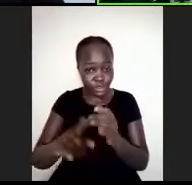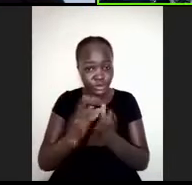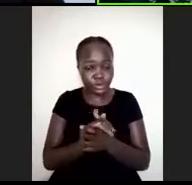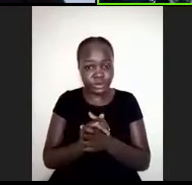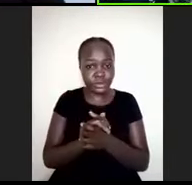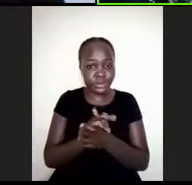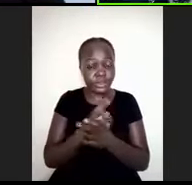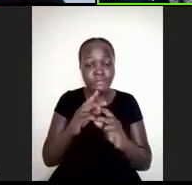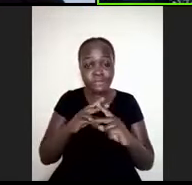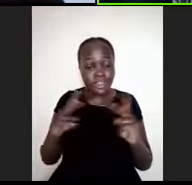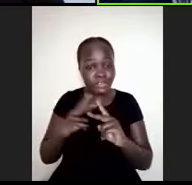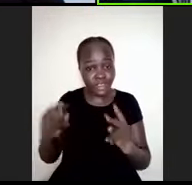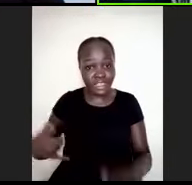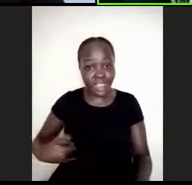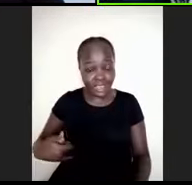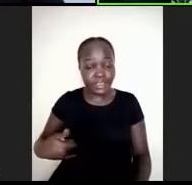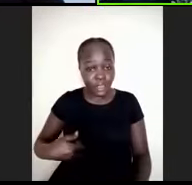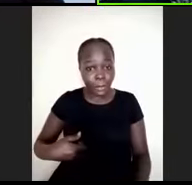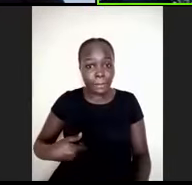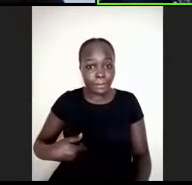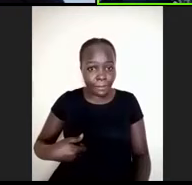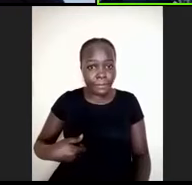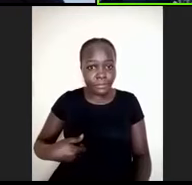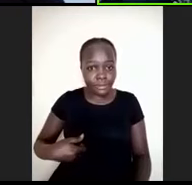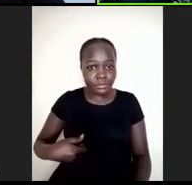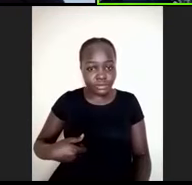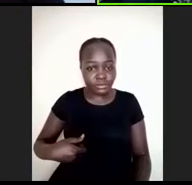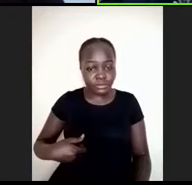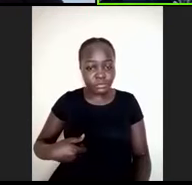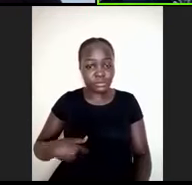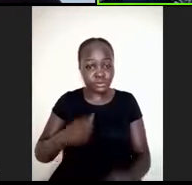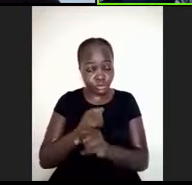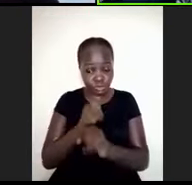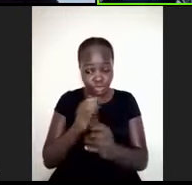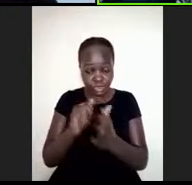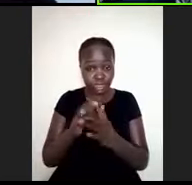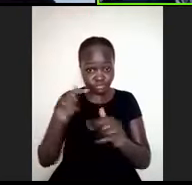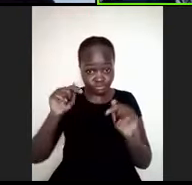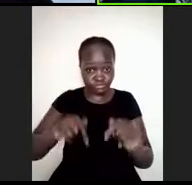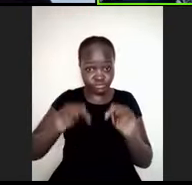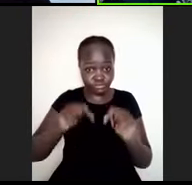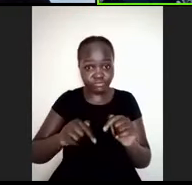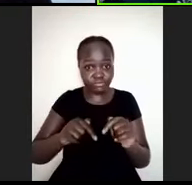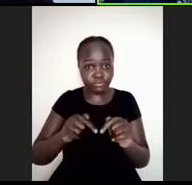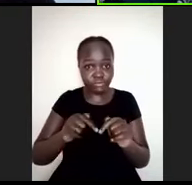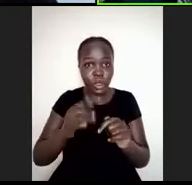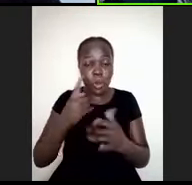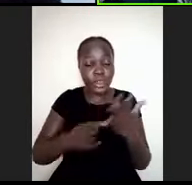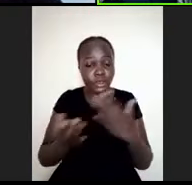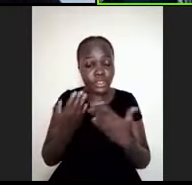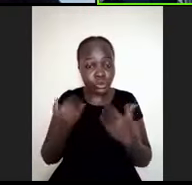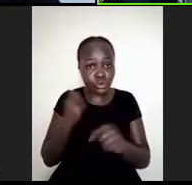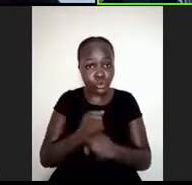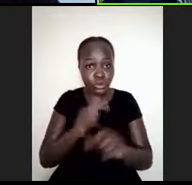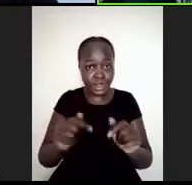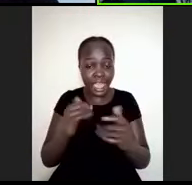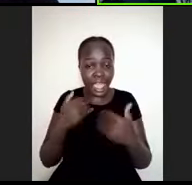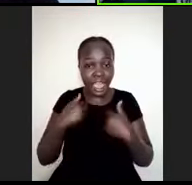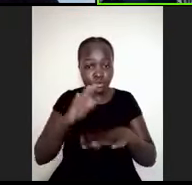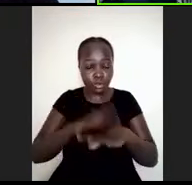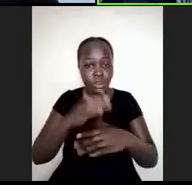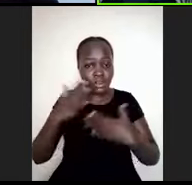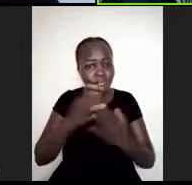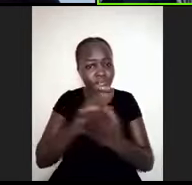young. The time to do right now is to just have good friends,